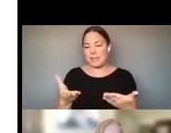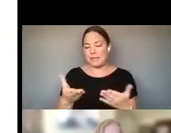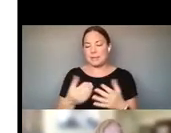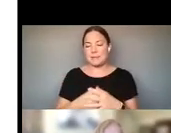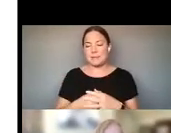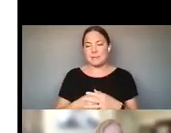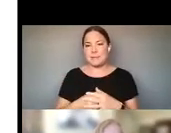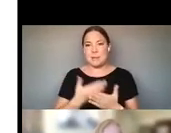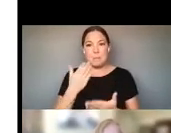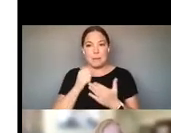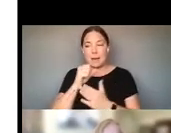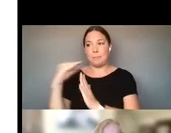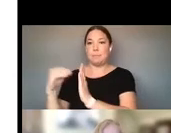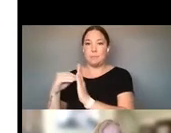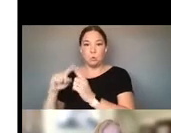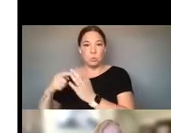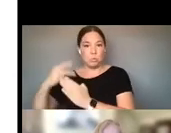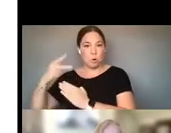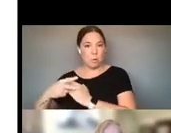a programmatic grant.